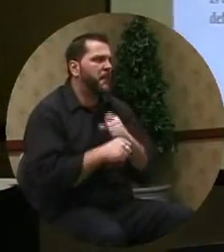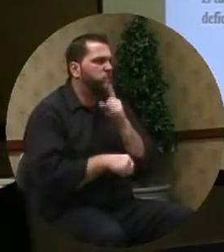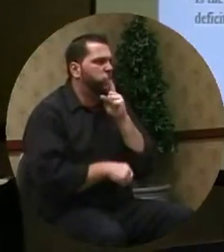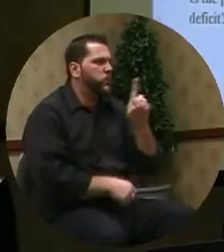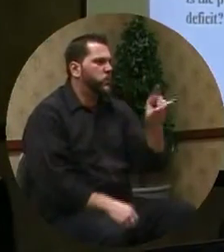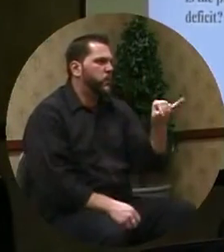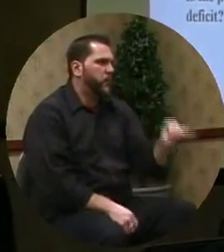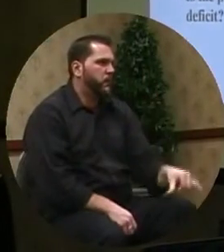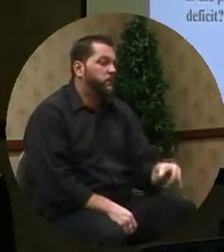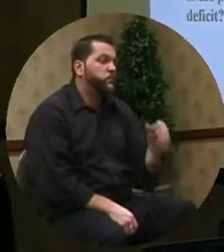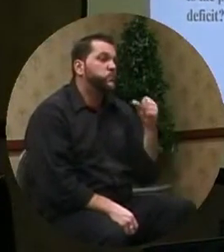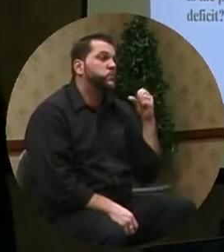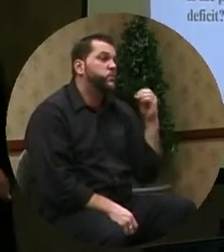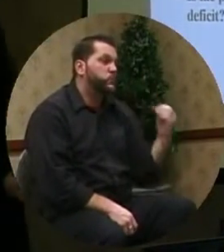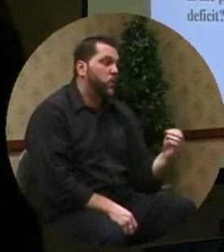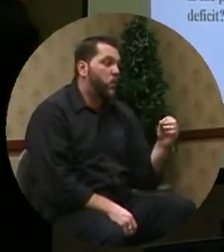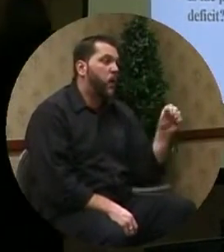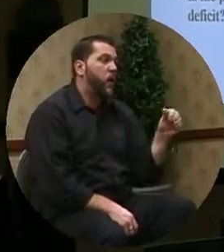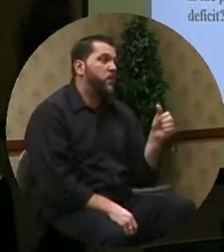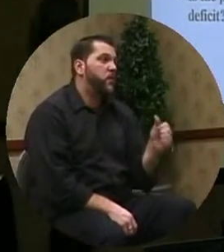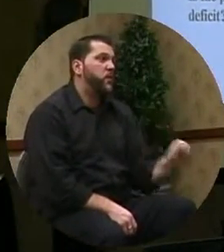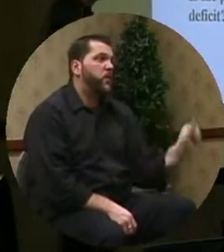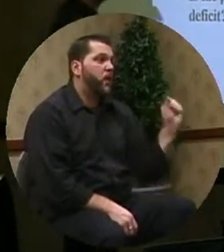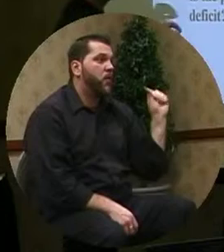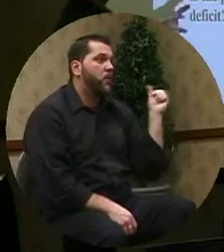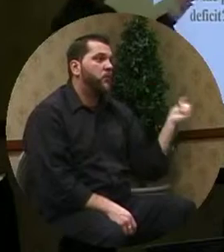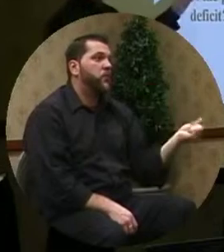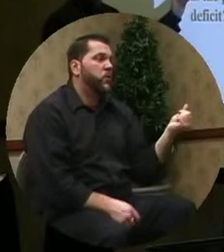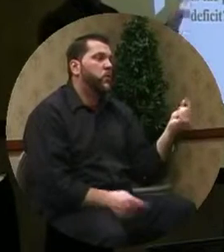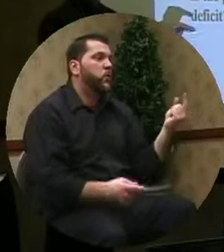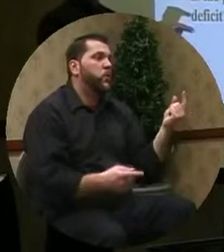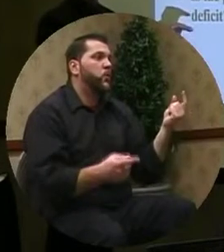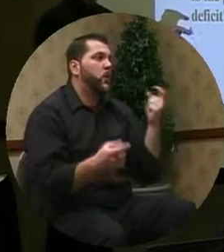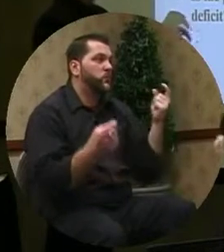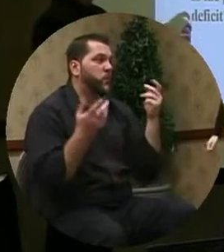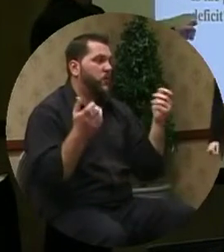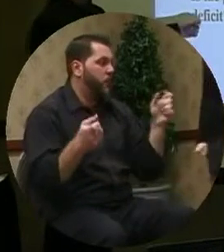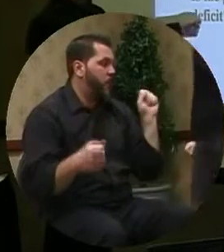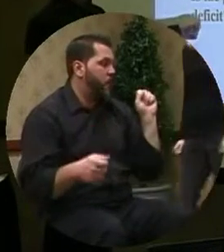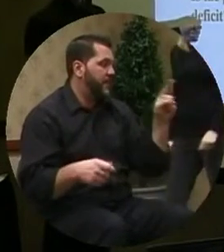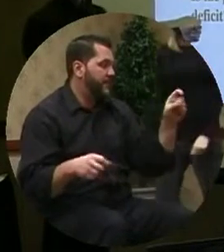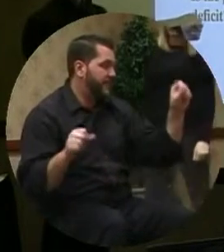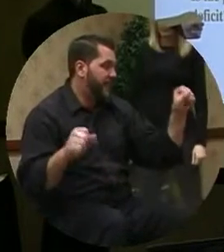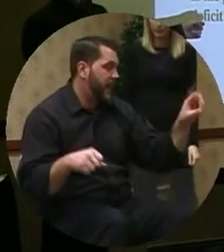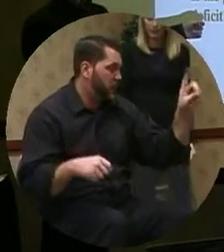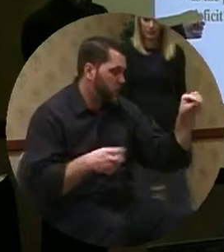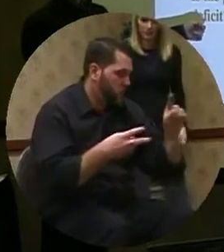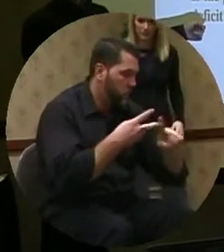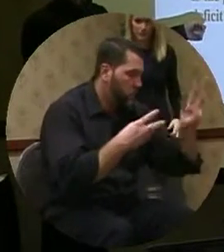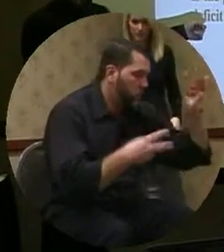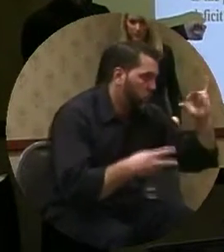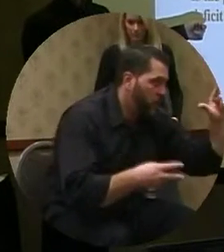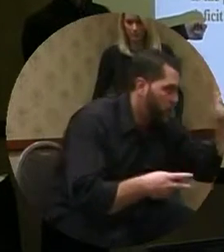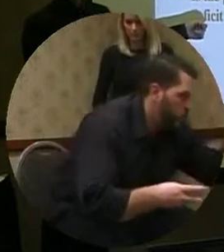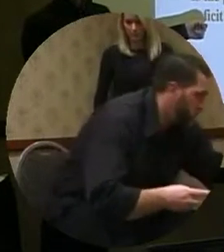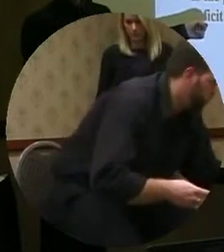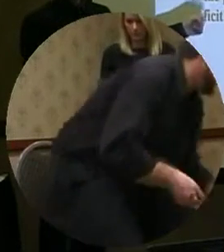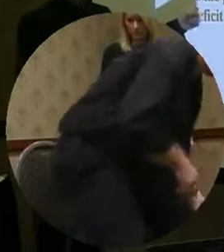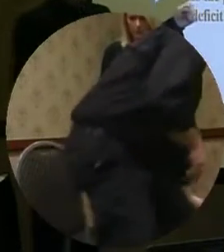So, another question you're going to want to look at in this is the can-do, will-do piece.